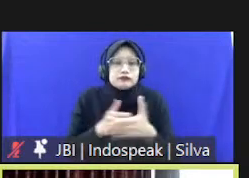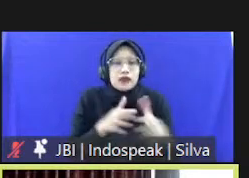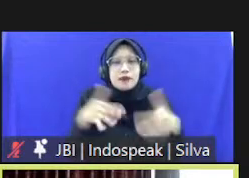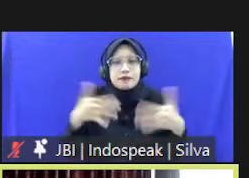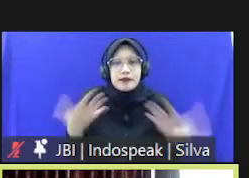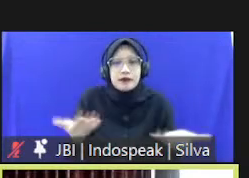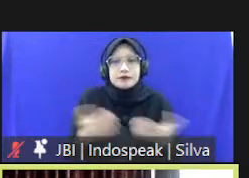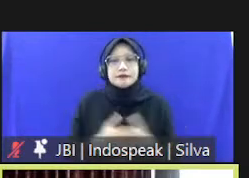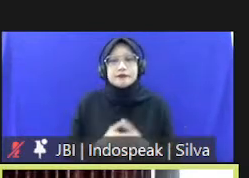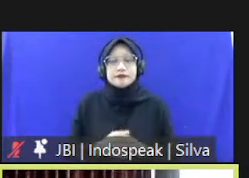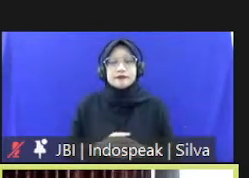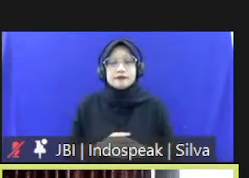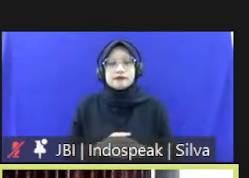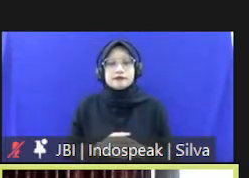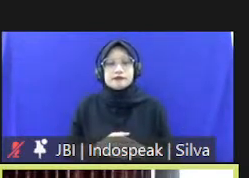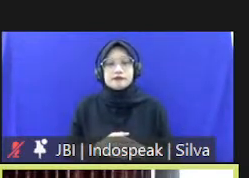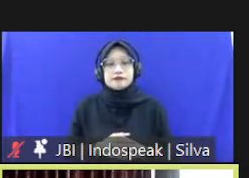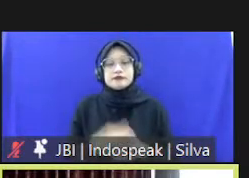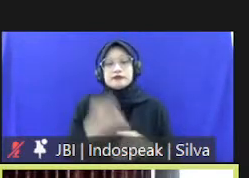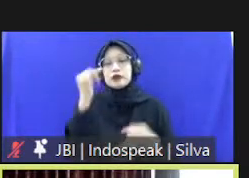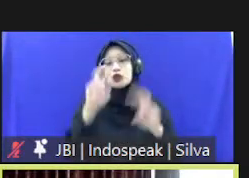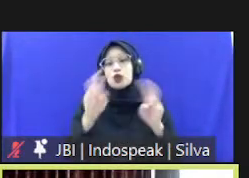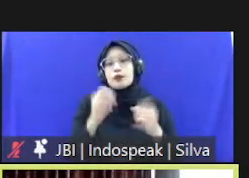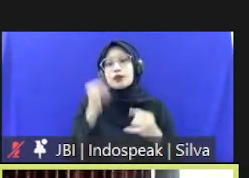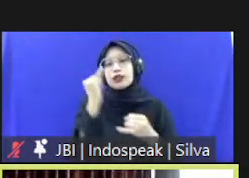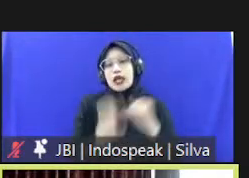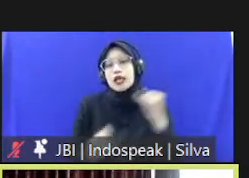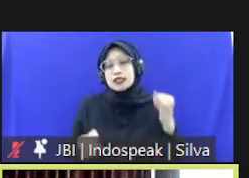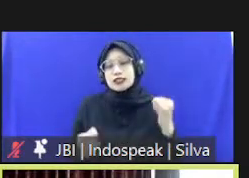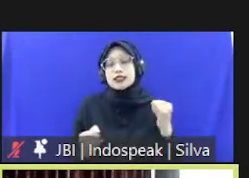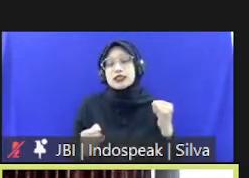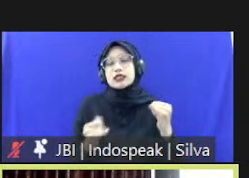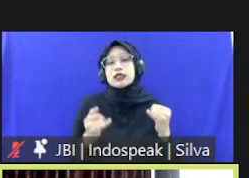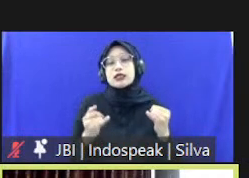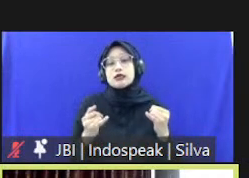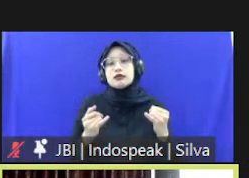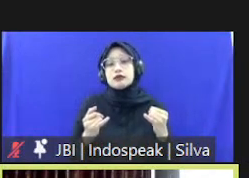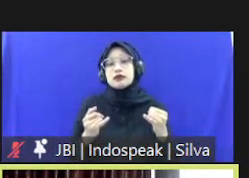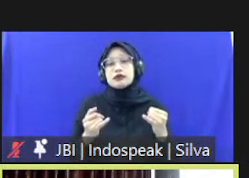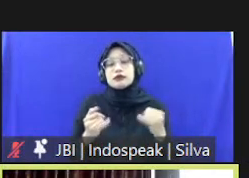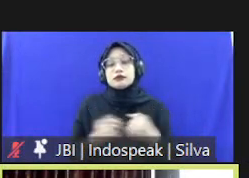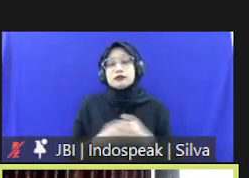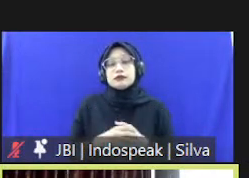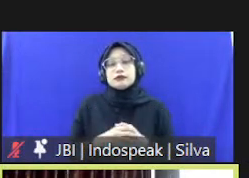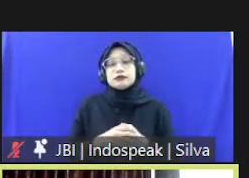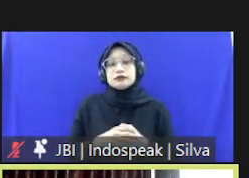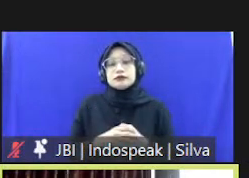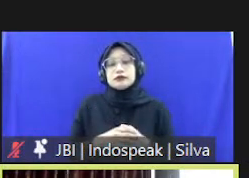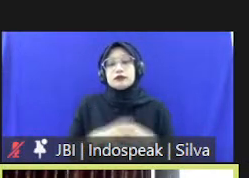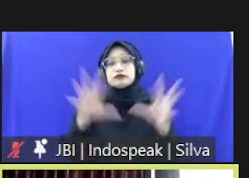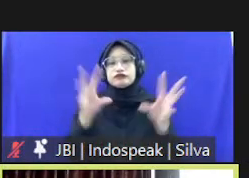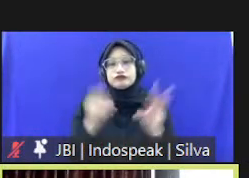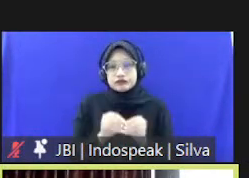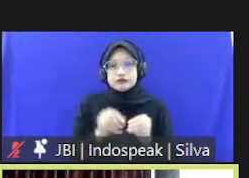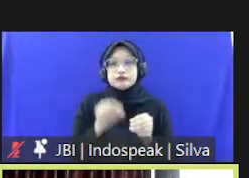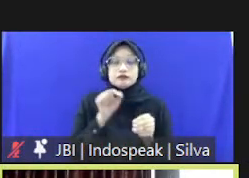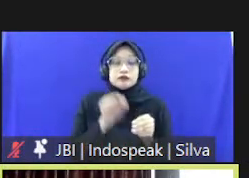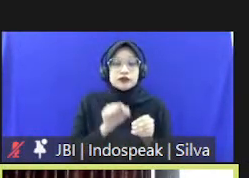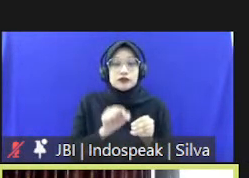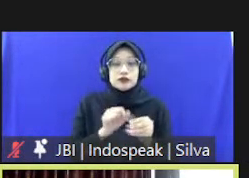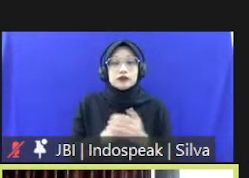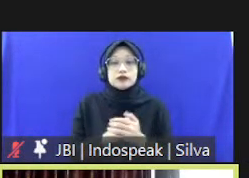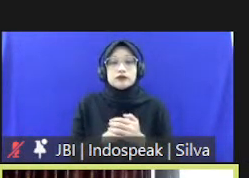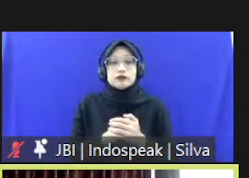And then the last topic that I would like to share about the lesson learned and conclusion about what we had in active